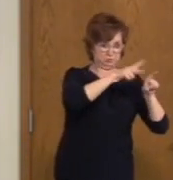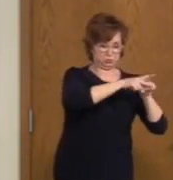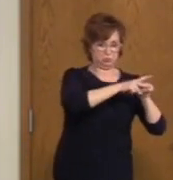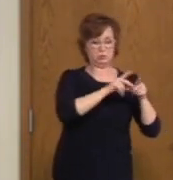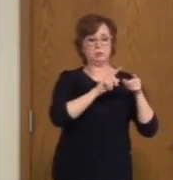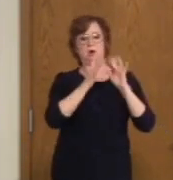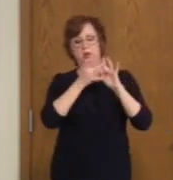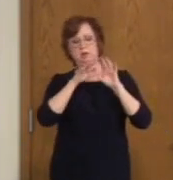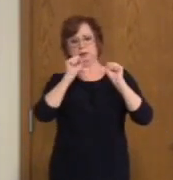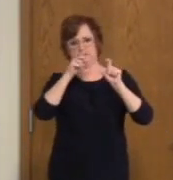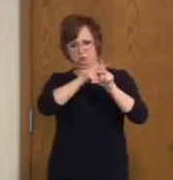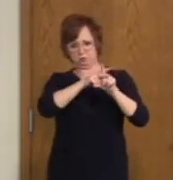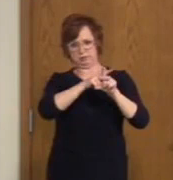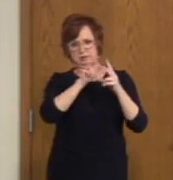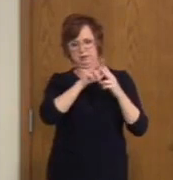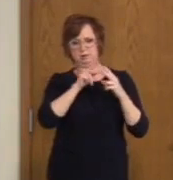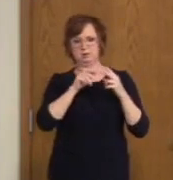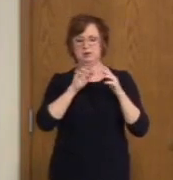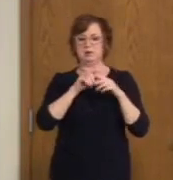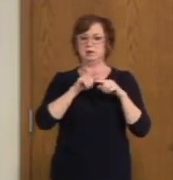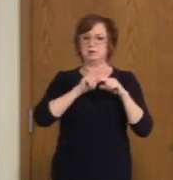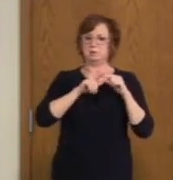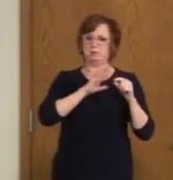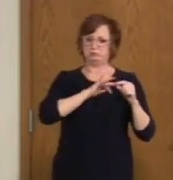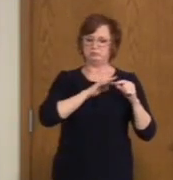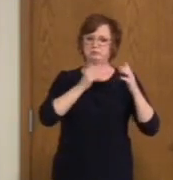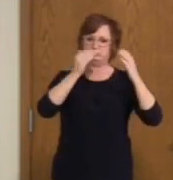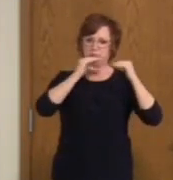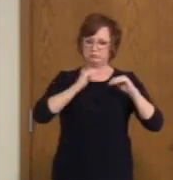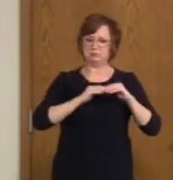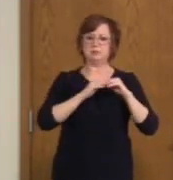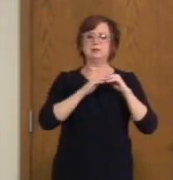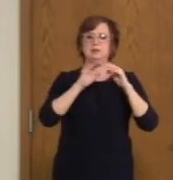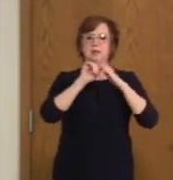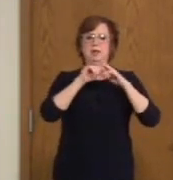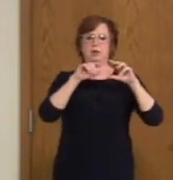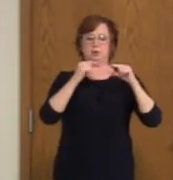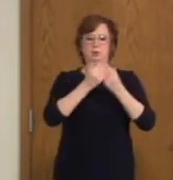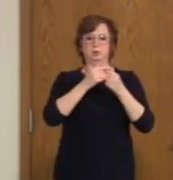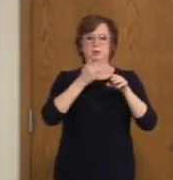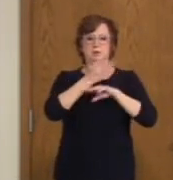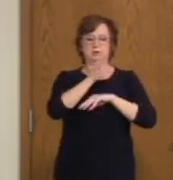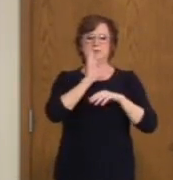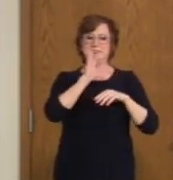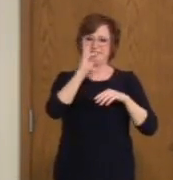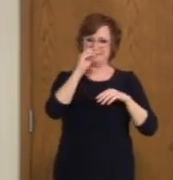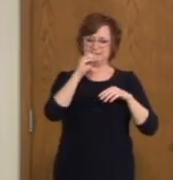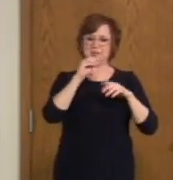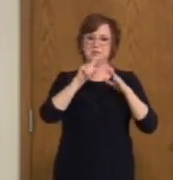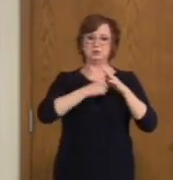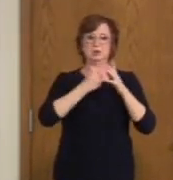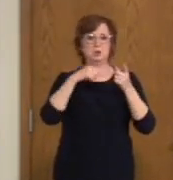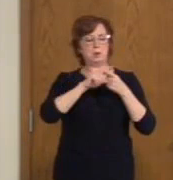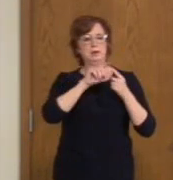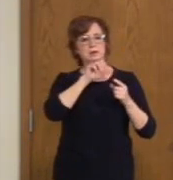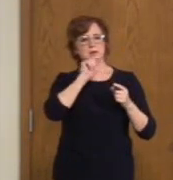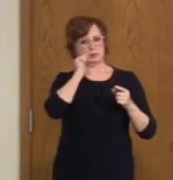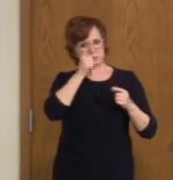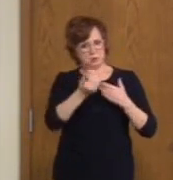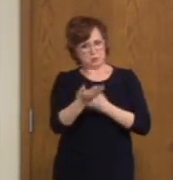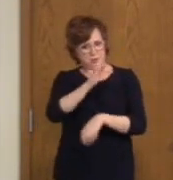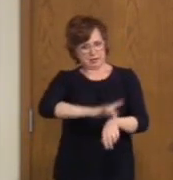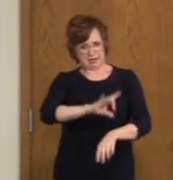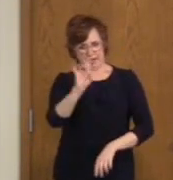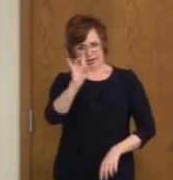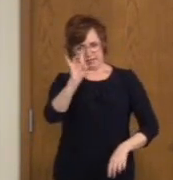years. So that's thousands of more Saskatchewan residents who can book their first shot starting at 8 a.m. tomorrow morning.